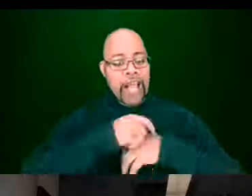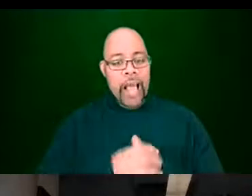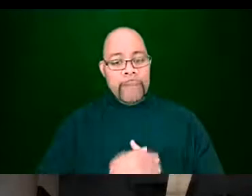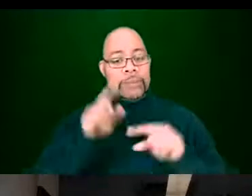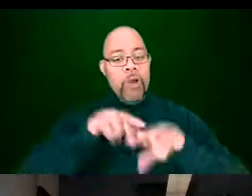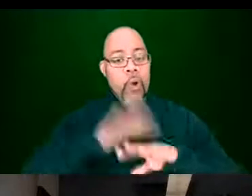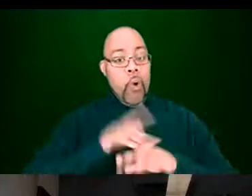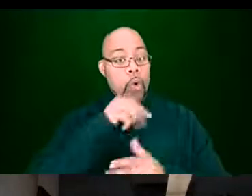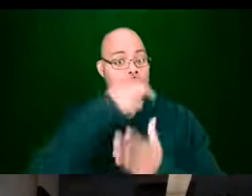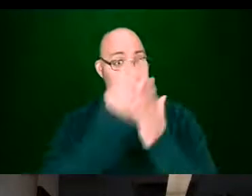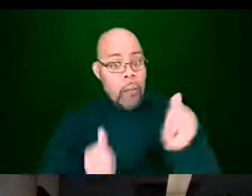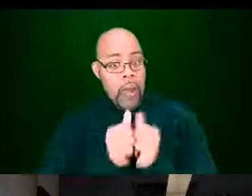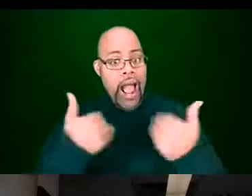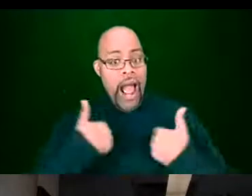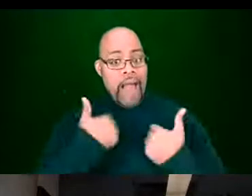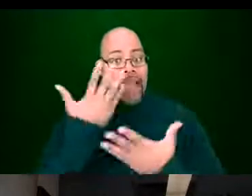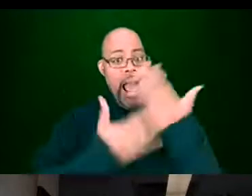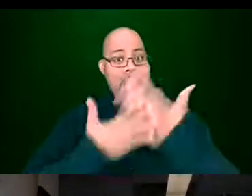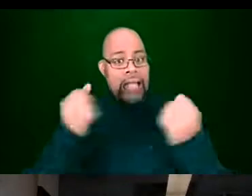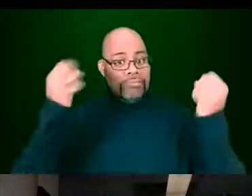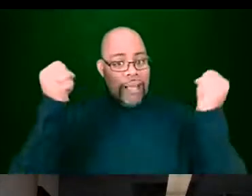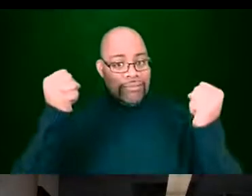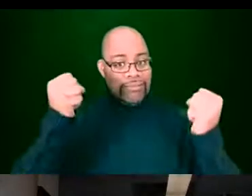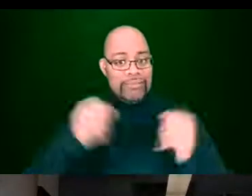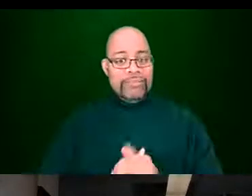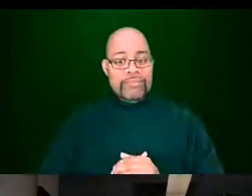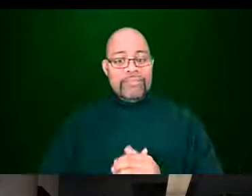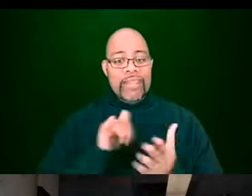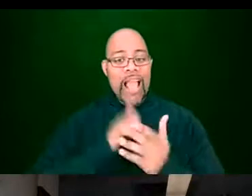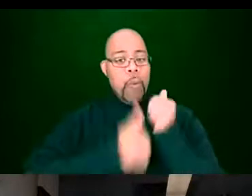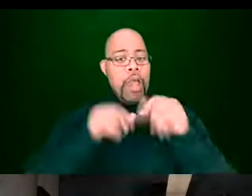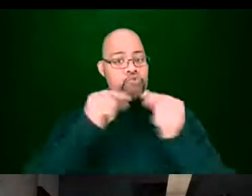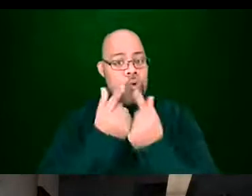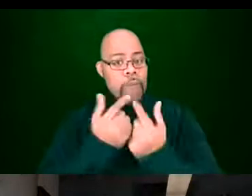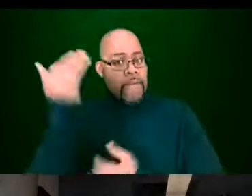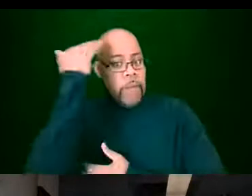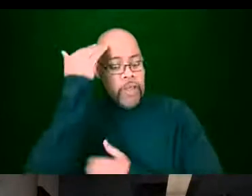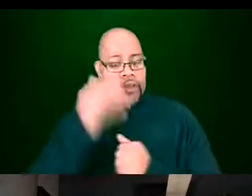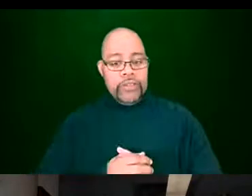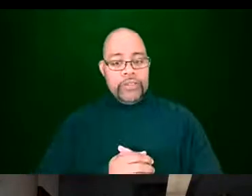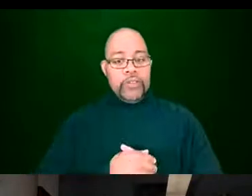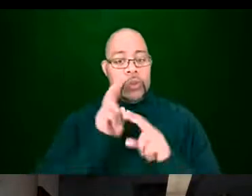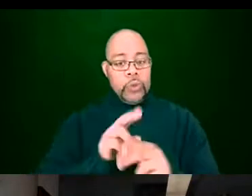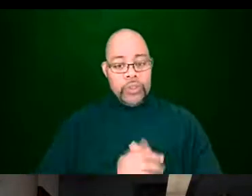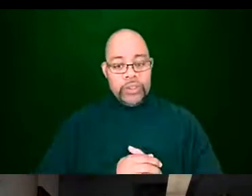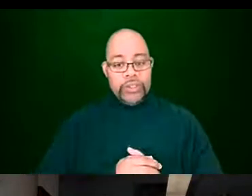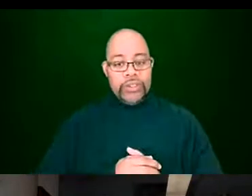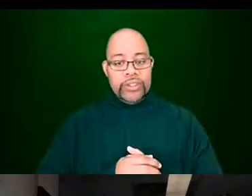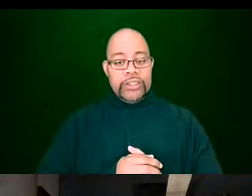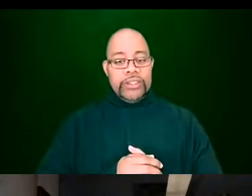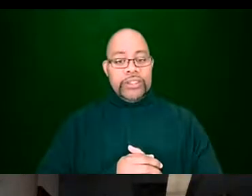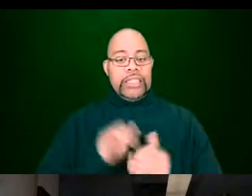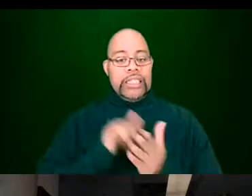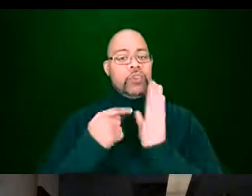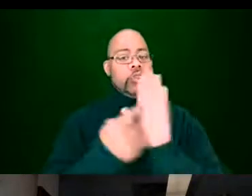depending on who you're diving with, you'll have hand signals that everyone in the group is familiar with to use to kind of